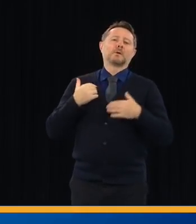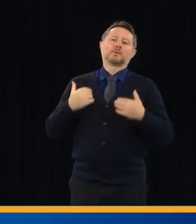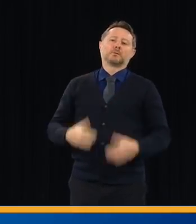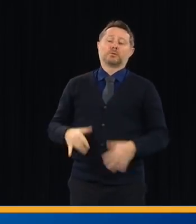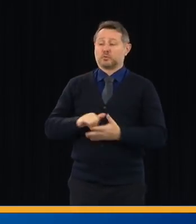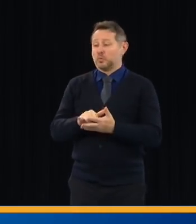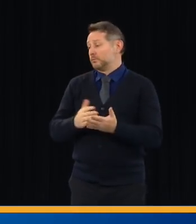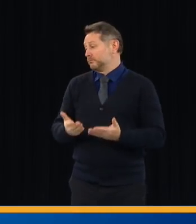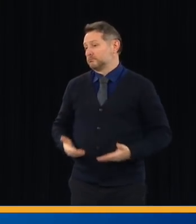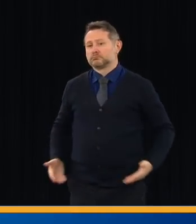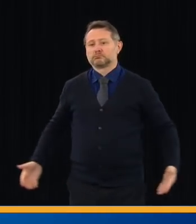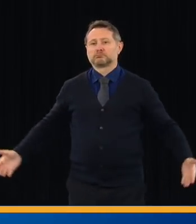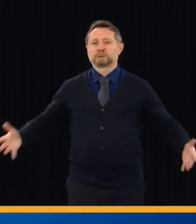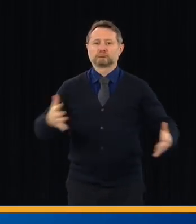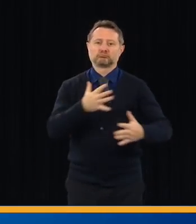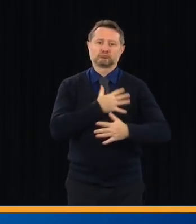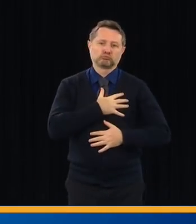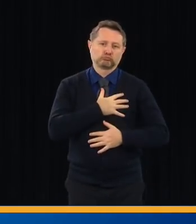I tell you, just